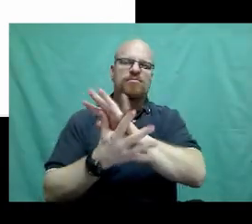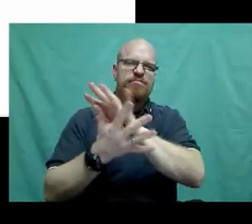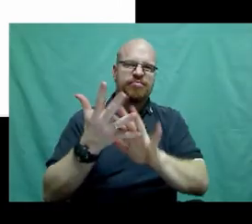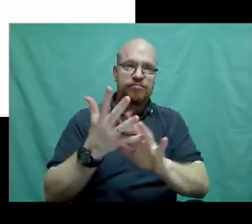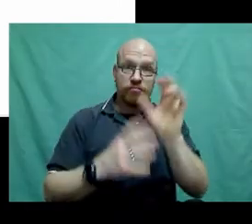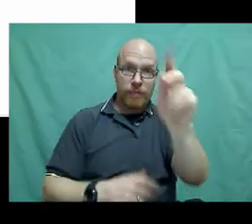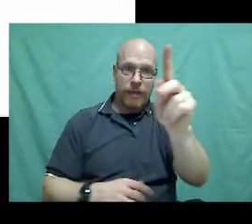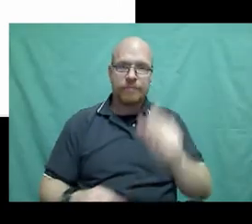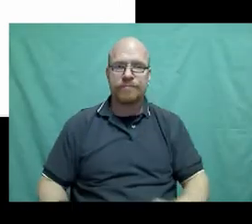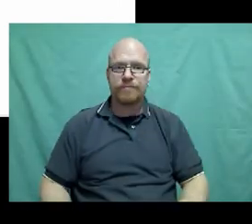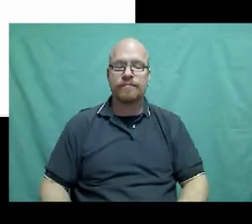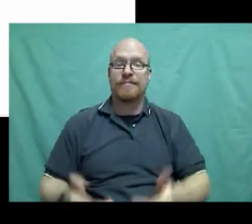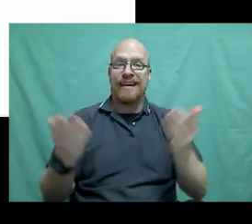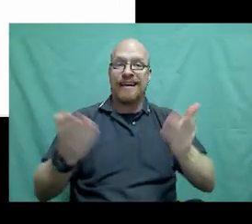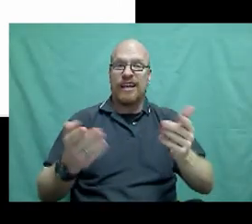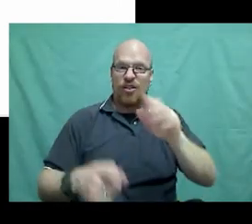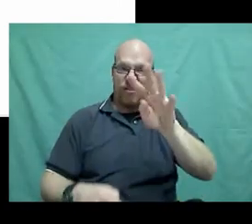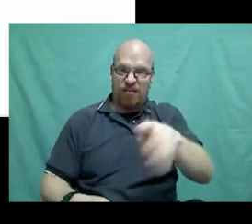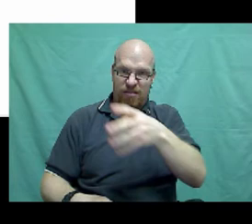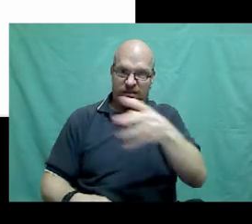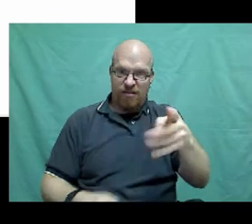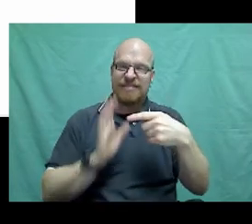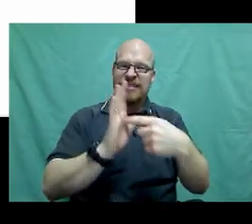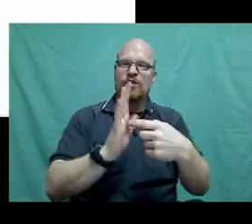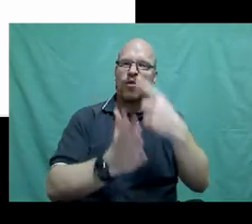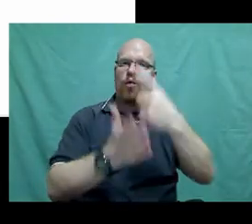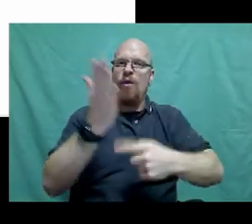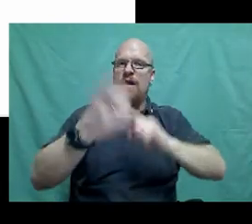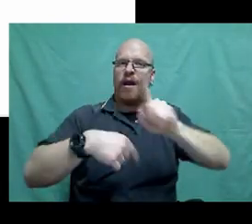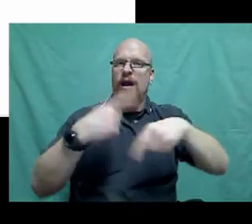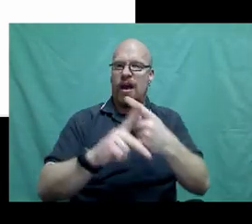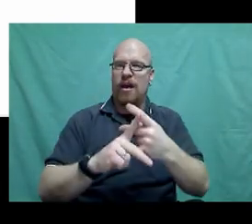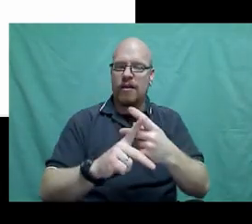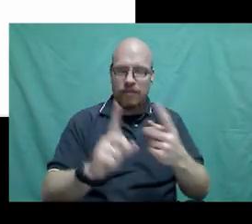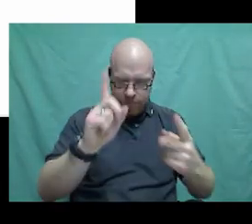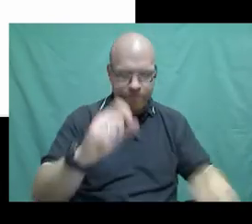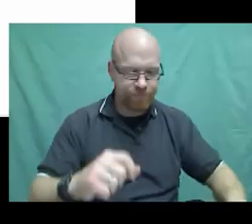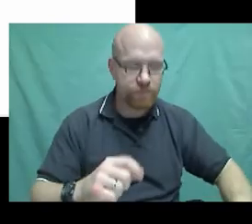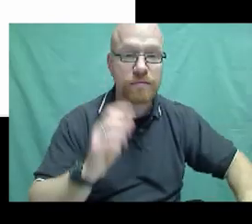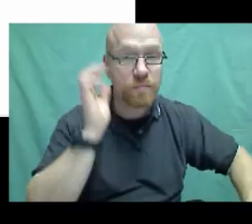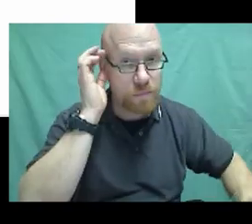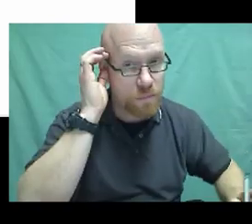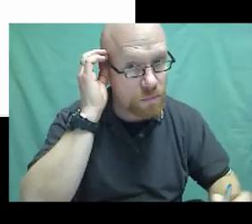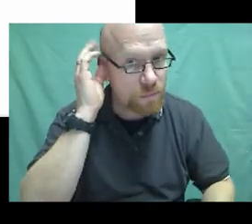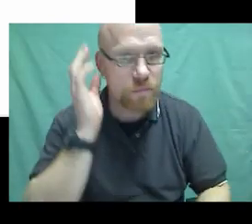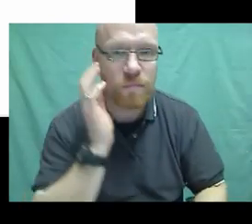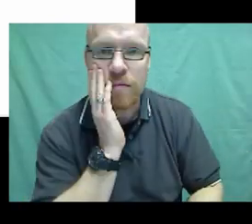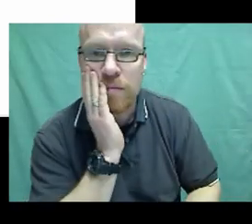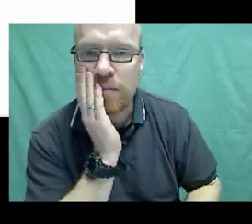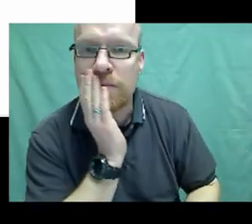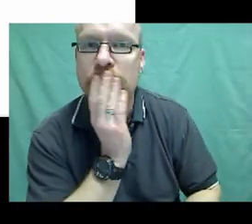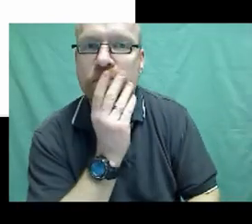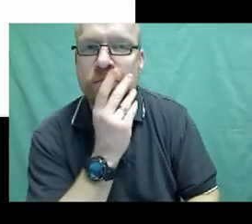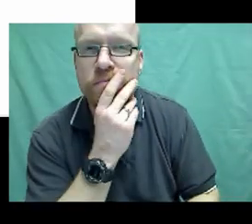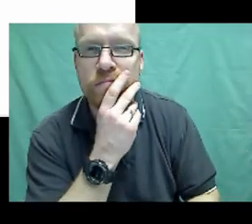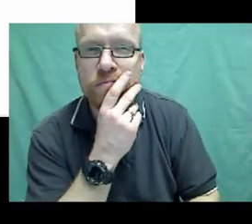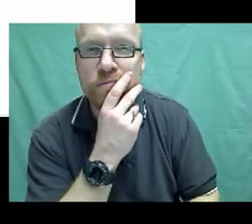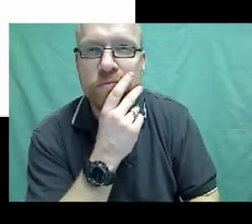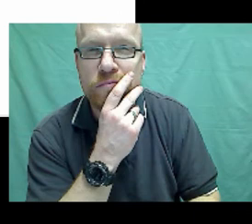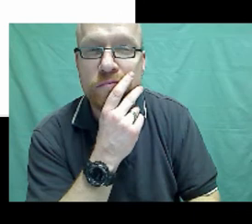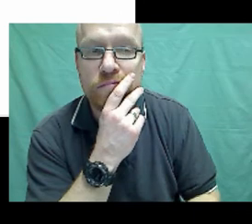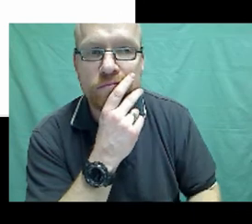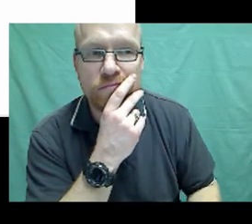real number or a complex number or whatnot. The table here shows you what kind of answers you'll have depending on